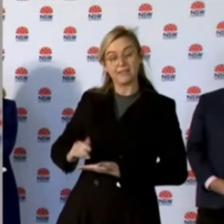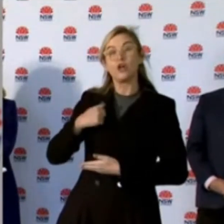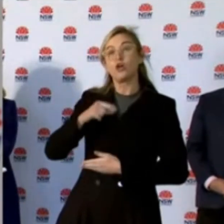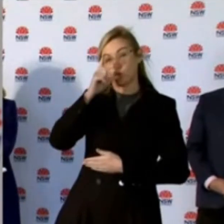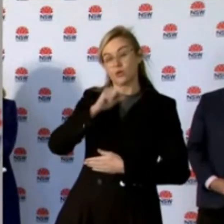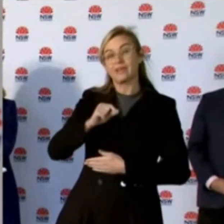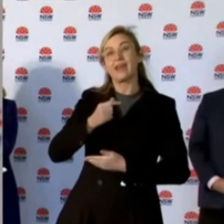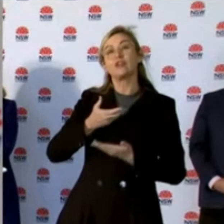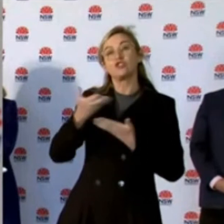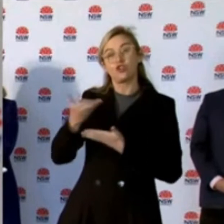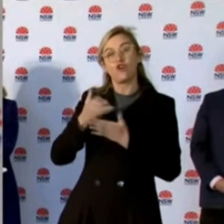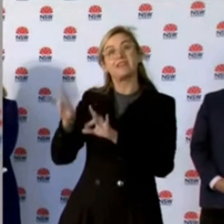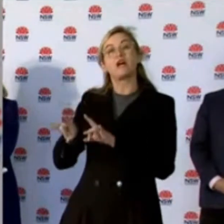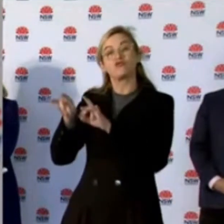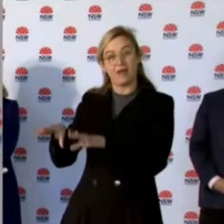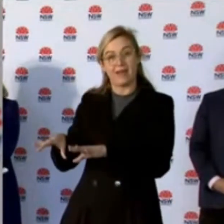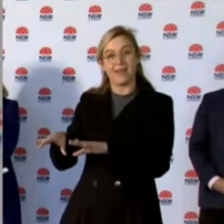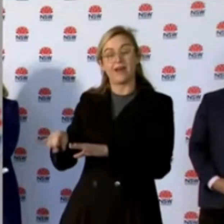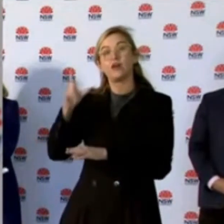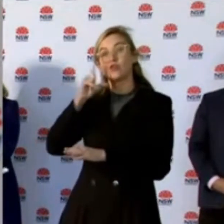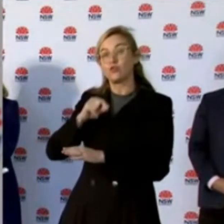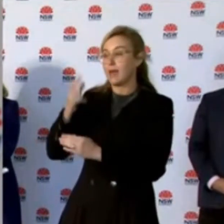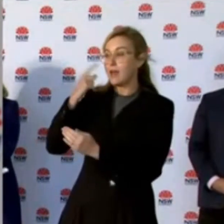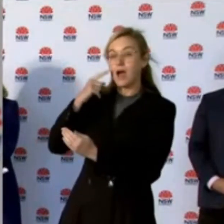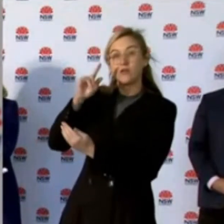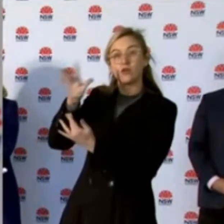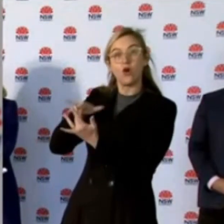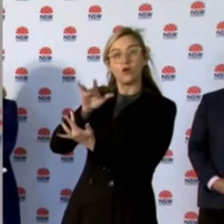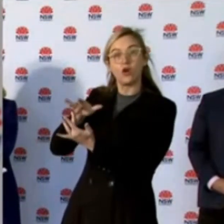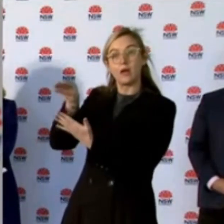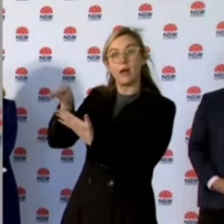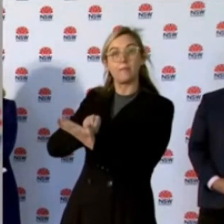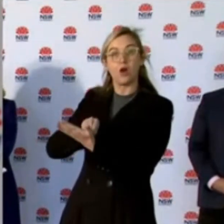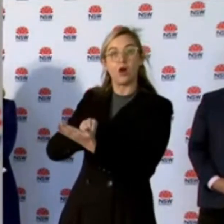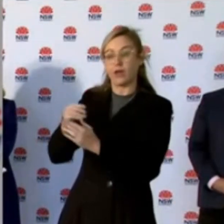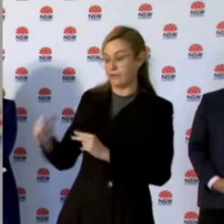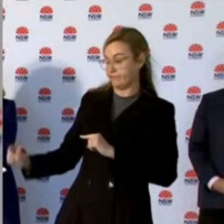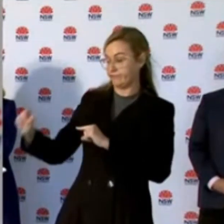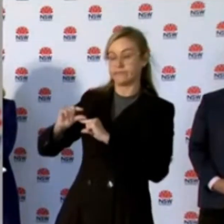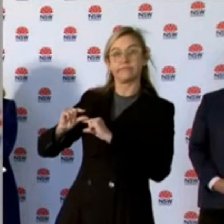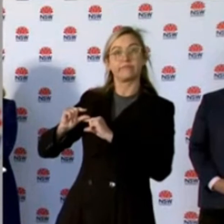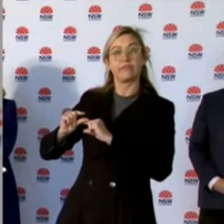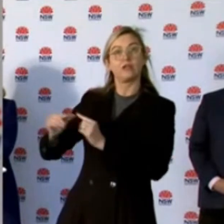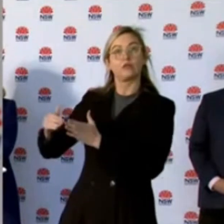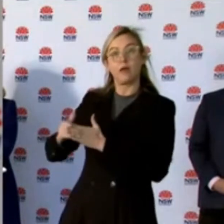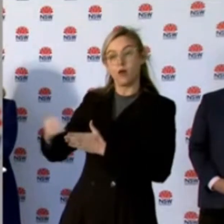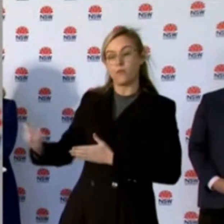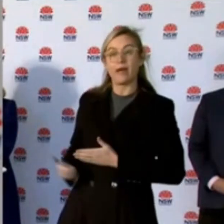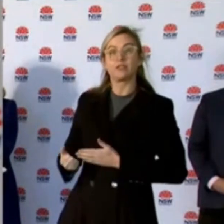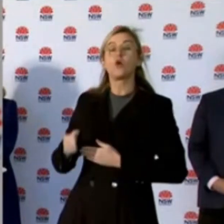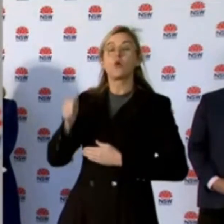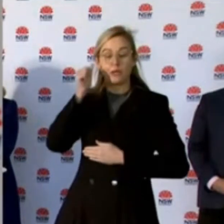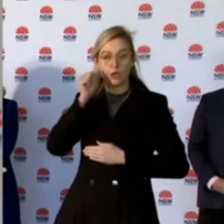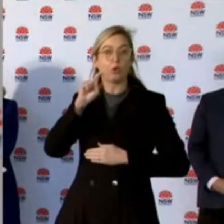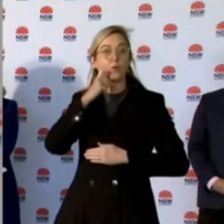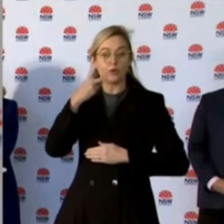time. And ultimately we'll continue to work with employers, with the construction industry to get through what will be a challenging 2 weeks. And ultimately as well, we want